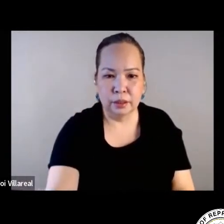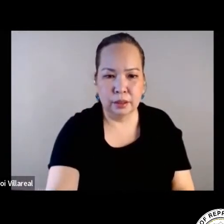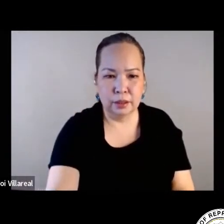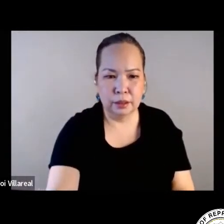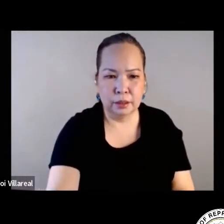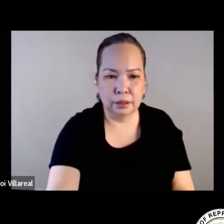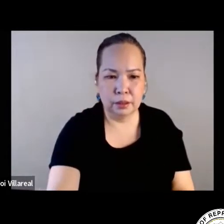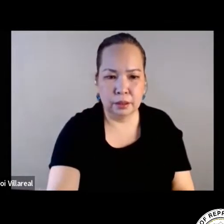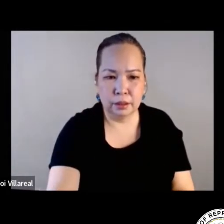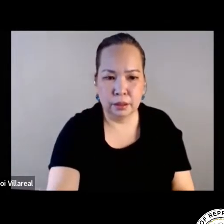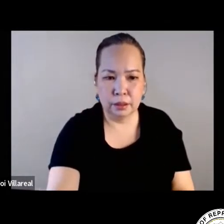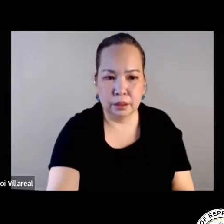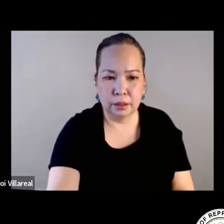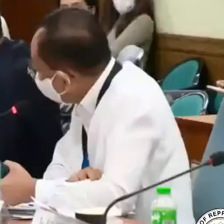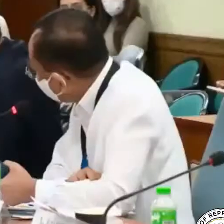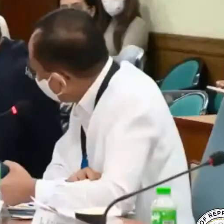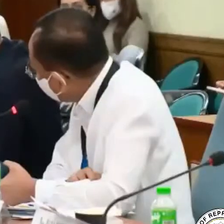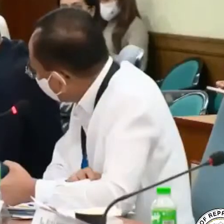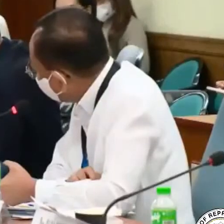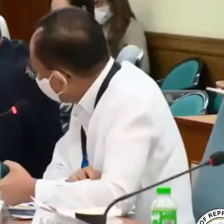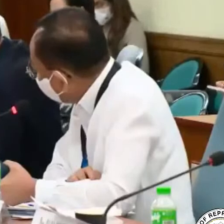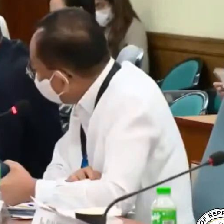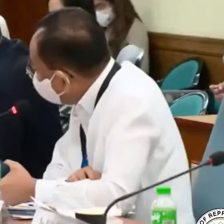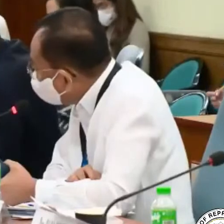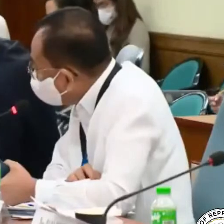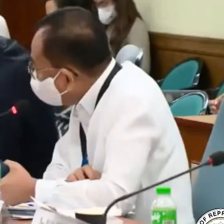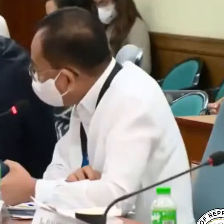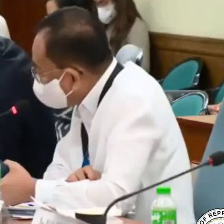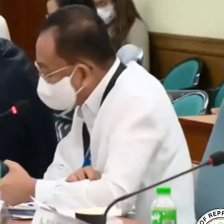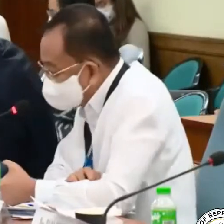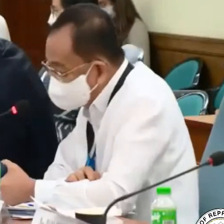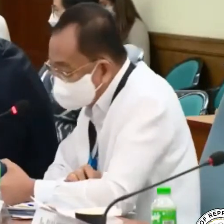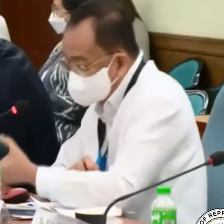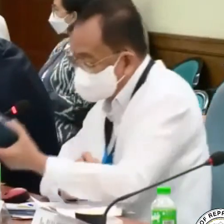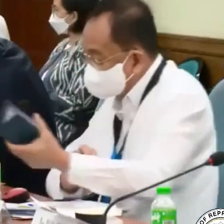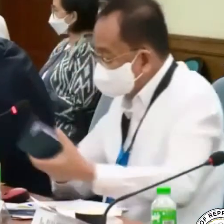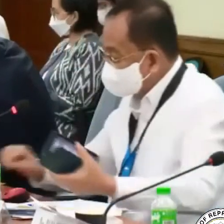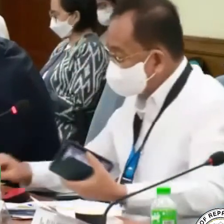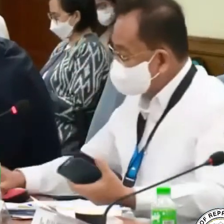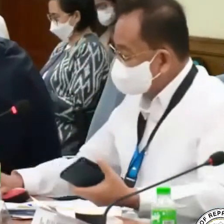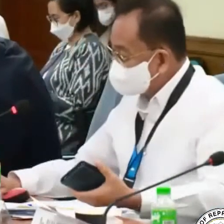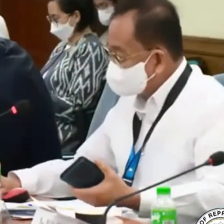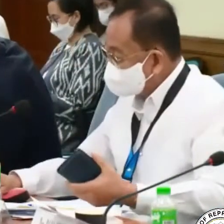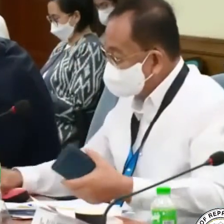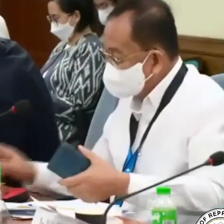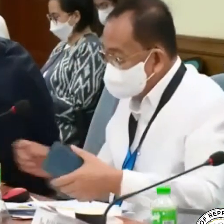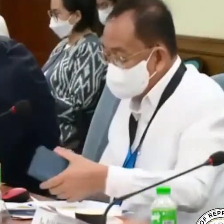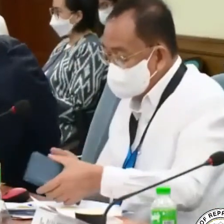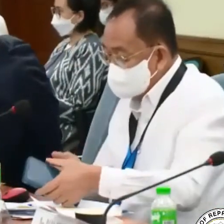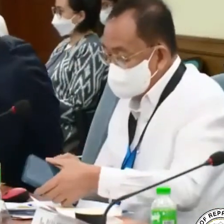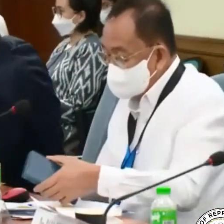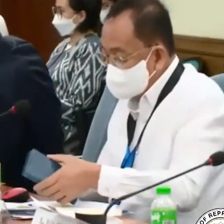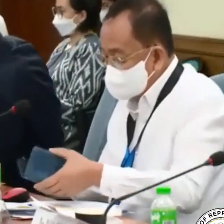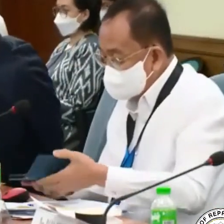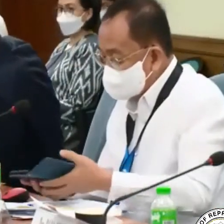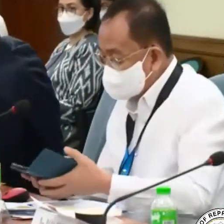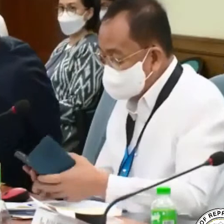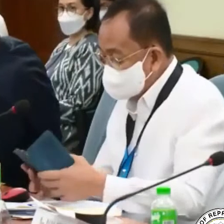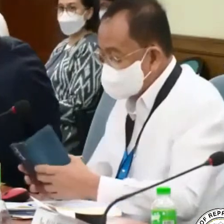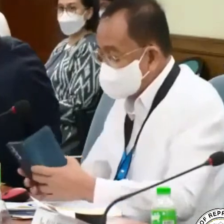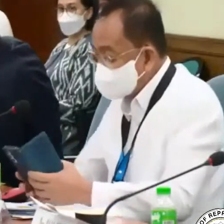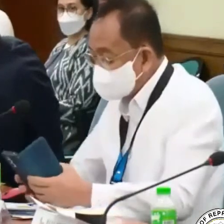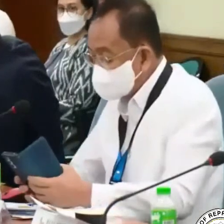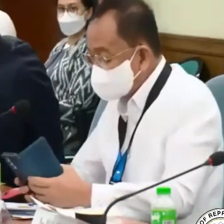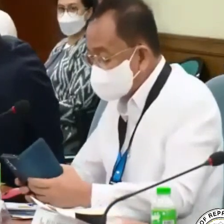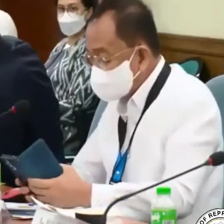DBCC hearing in the Senate. And thank all, you. Yes, Honorable Gato, you heard the, we invited